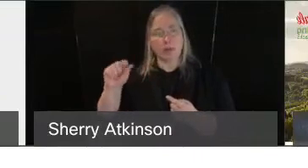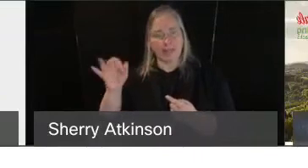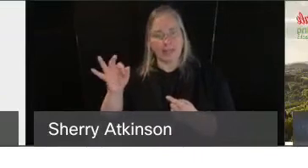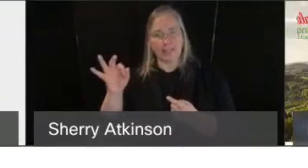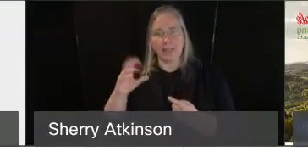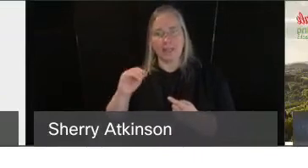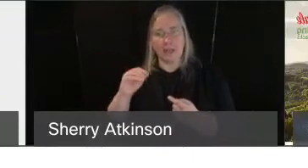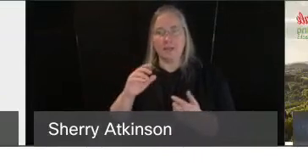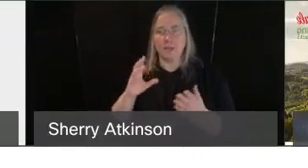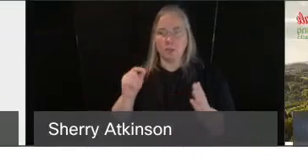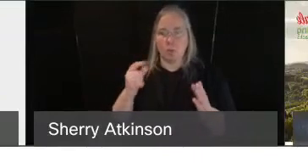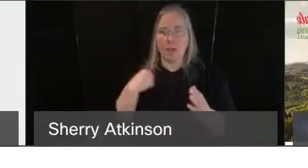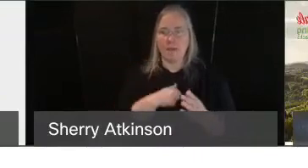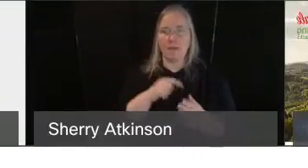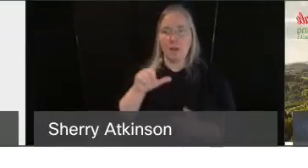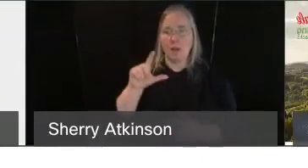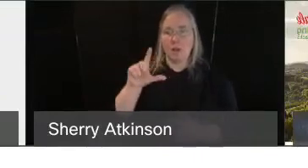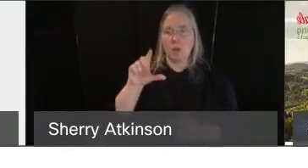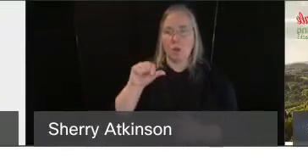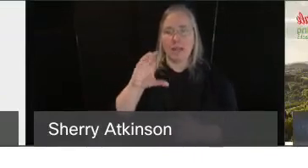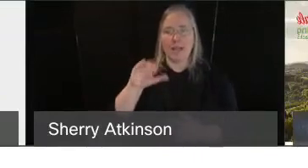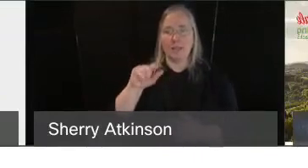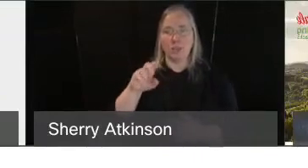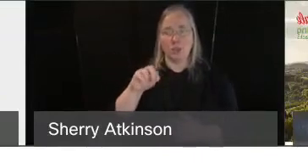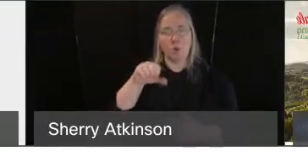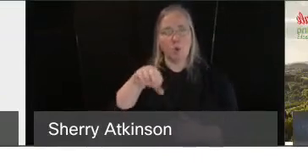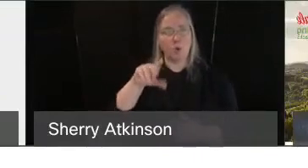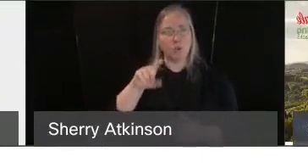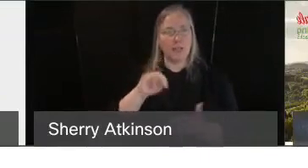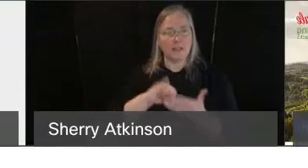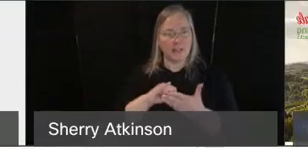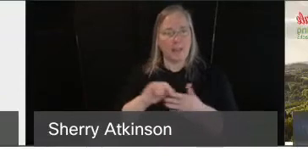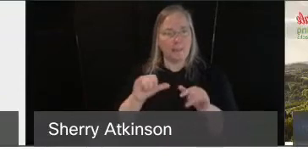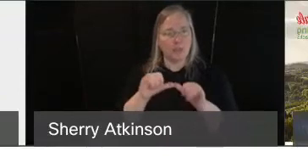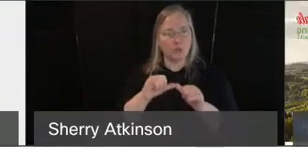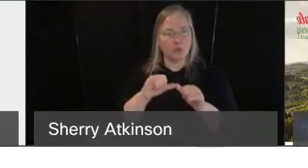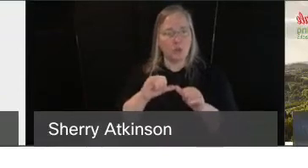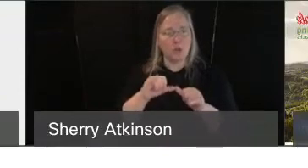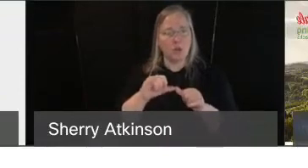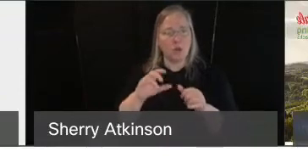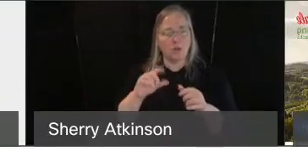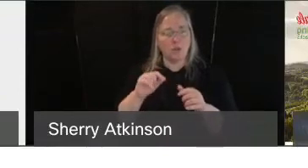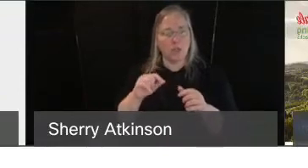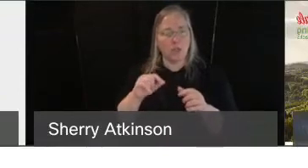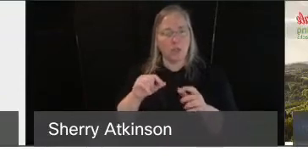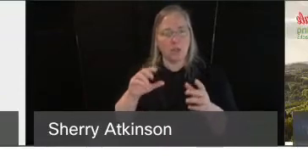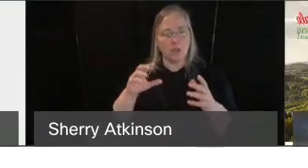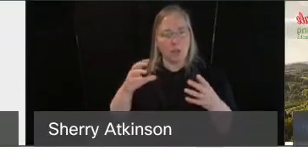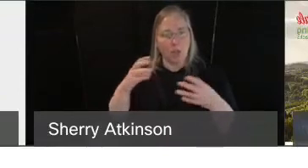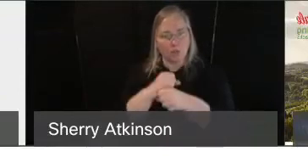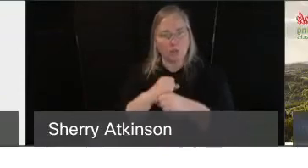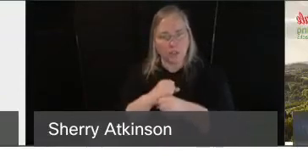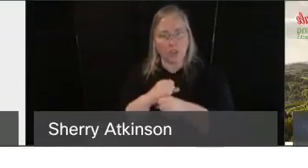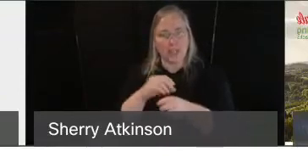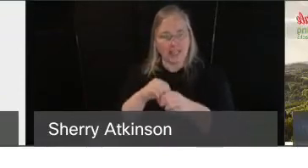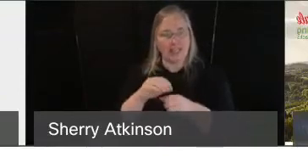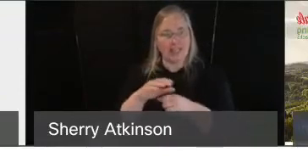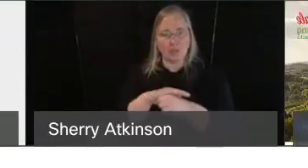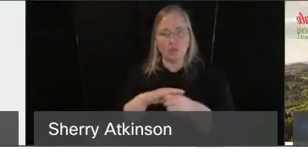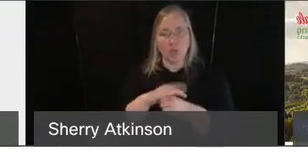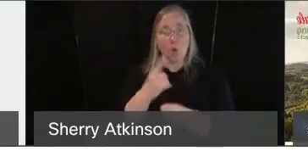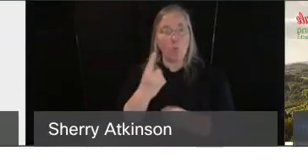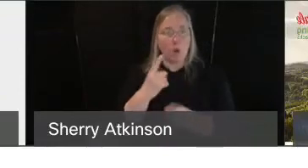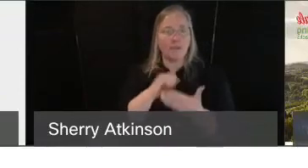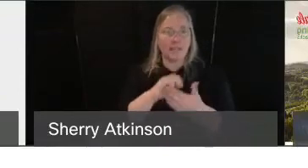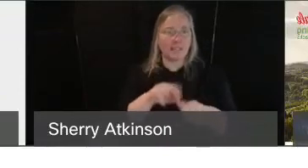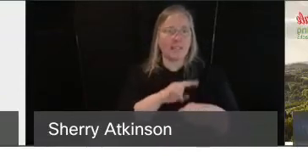quotient, which measures the concentration of employment in that industry, with 1 being the national average. So if you have the